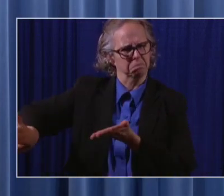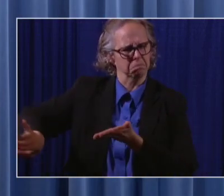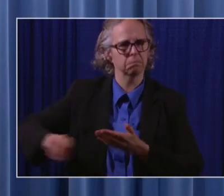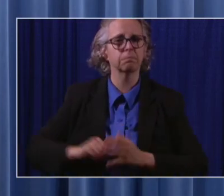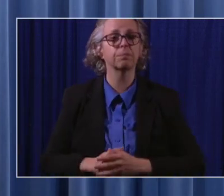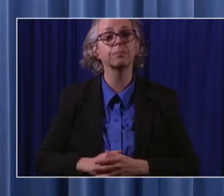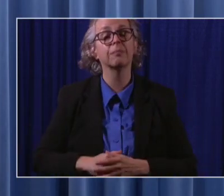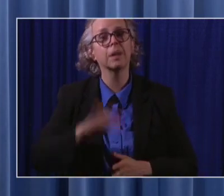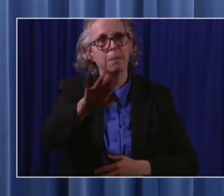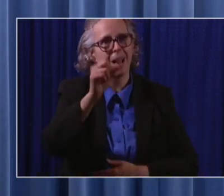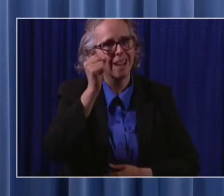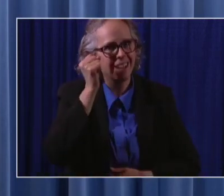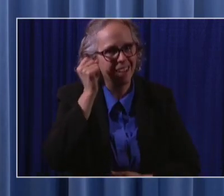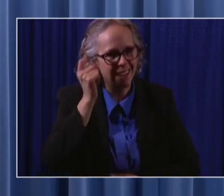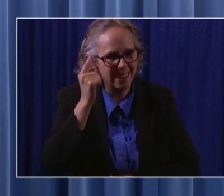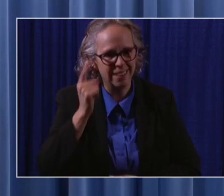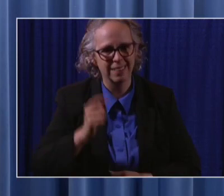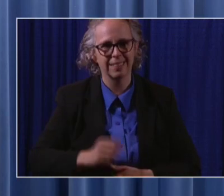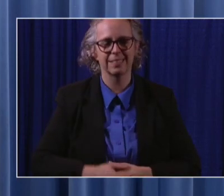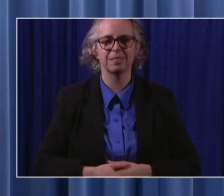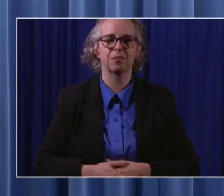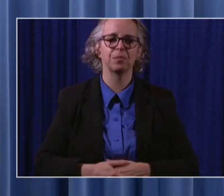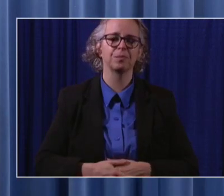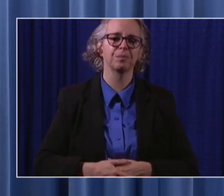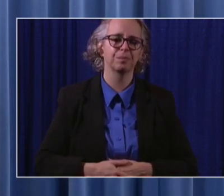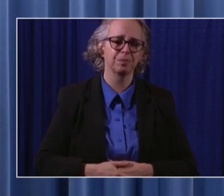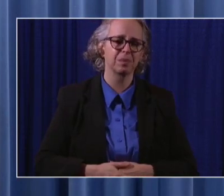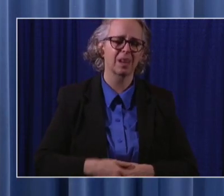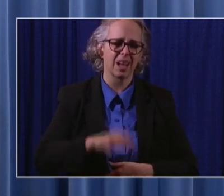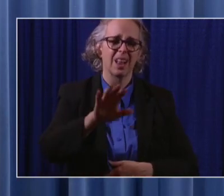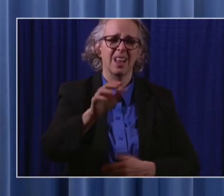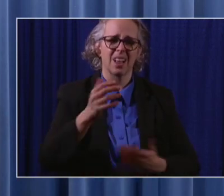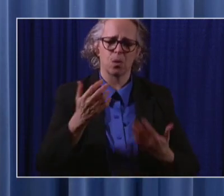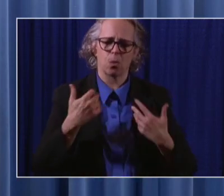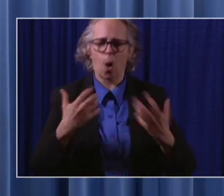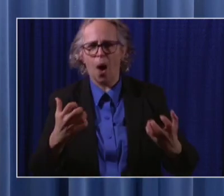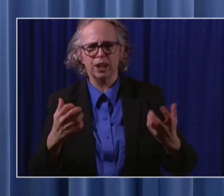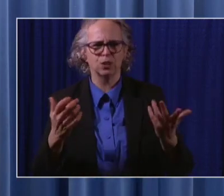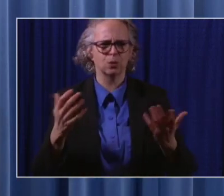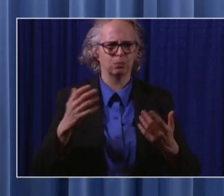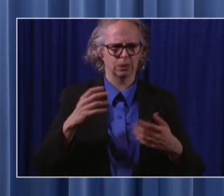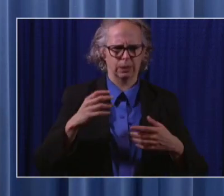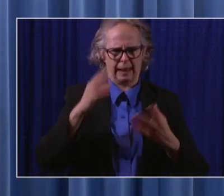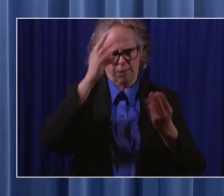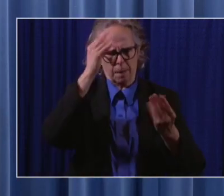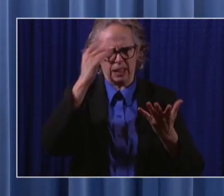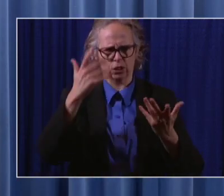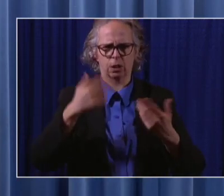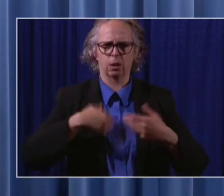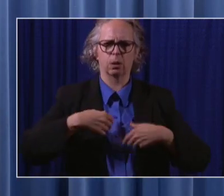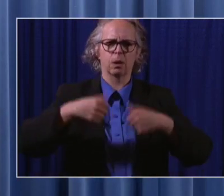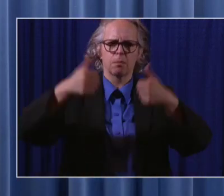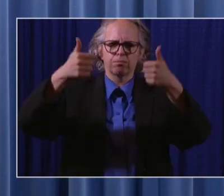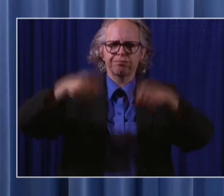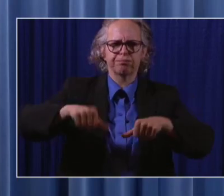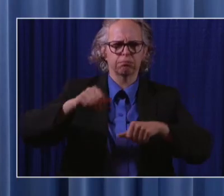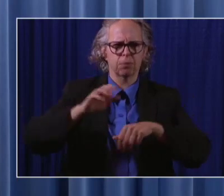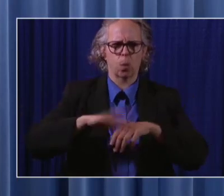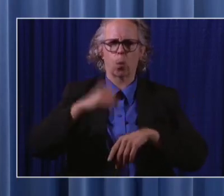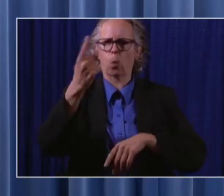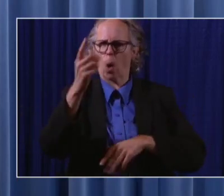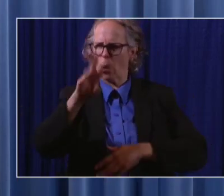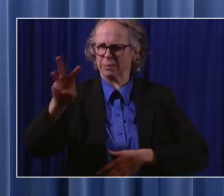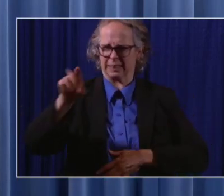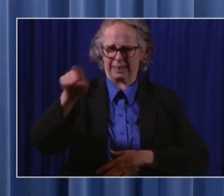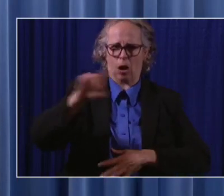one place so that anybody could go to the internet and look at them. And the reason we're doing this, to make